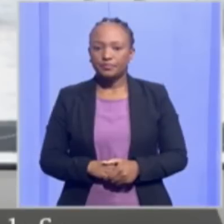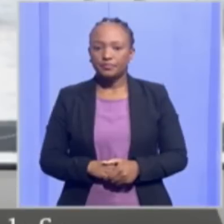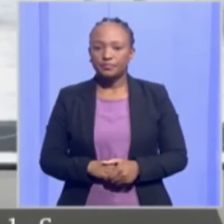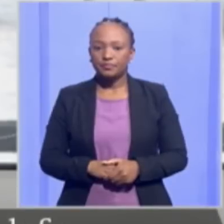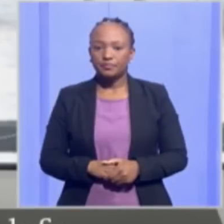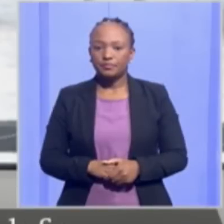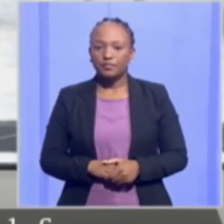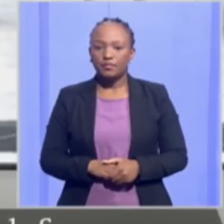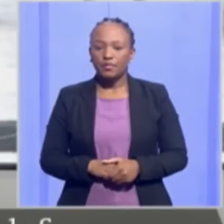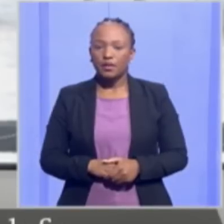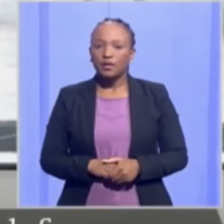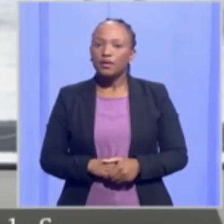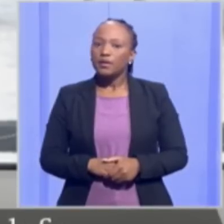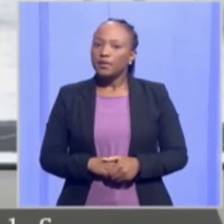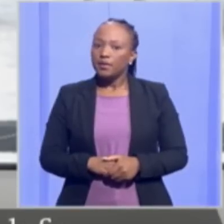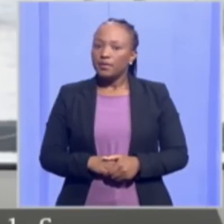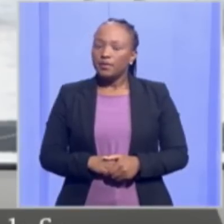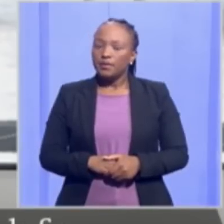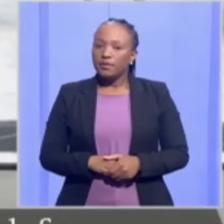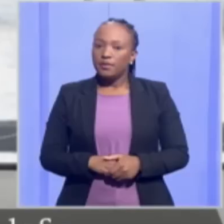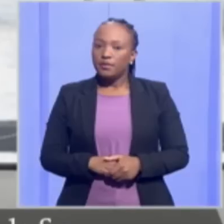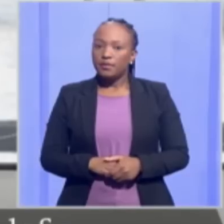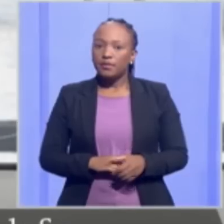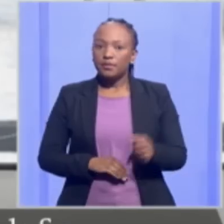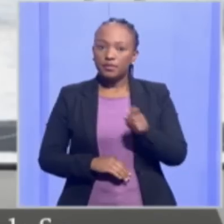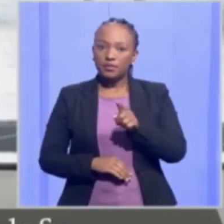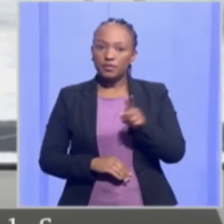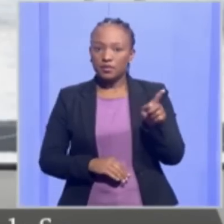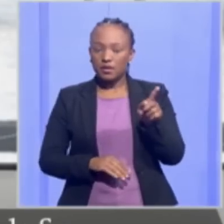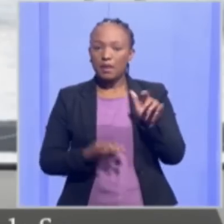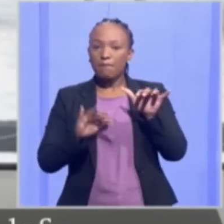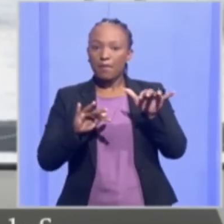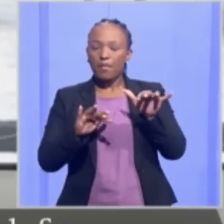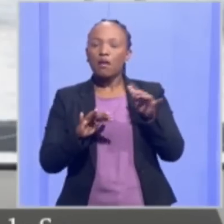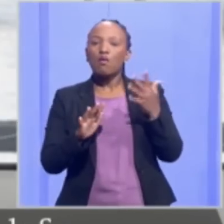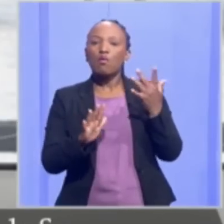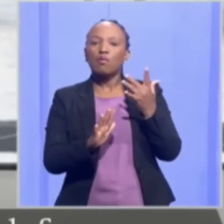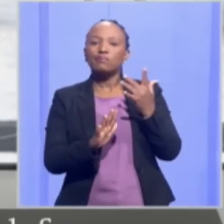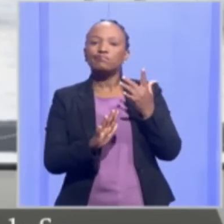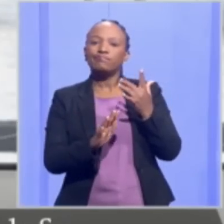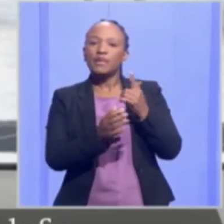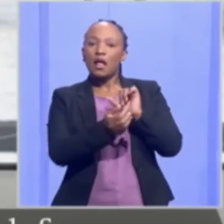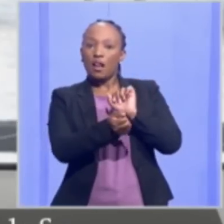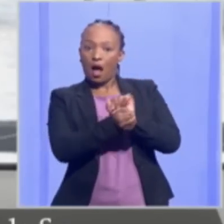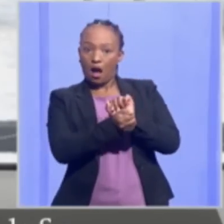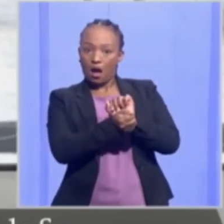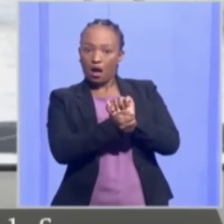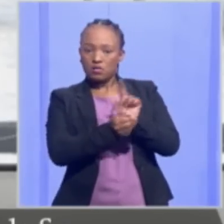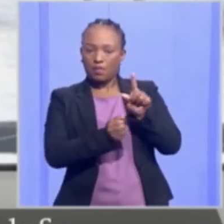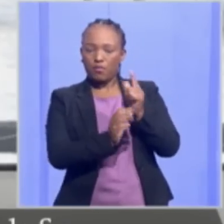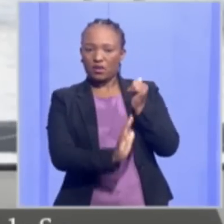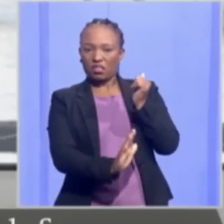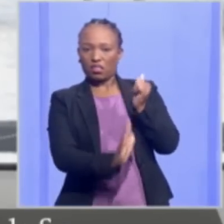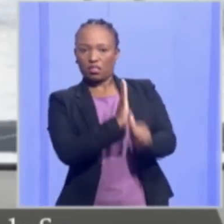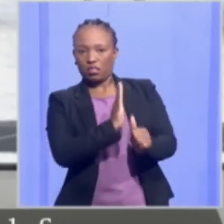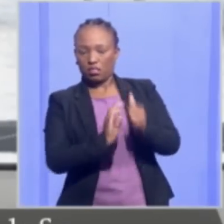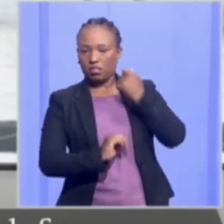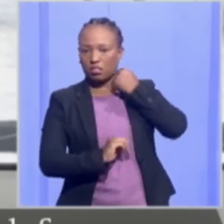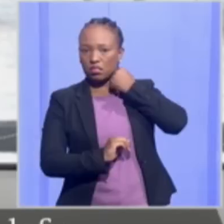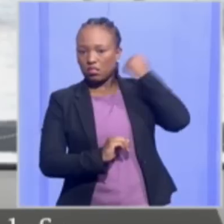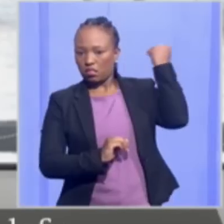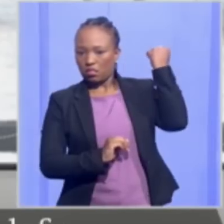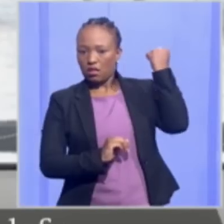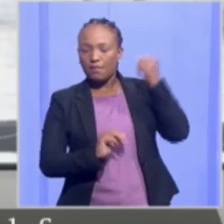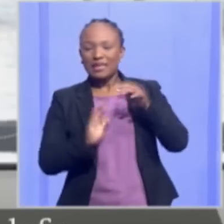Specifically deals with those that are on death row, and it specifically says in section 2, do